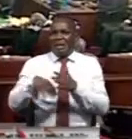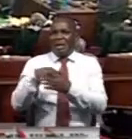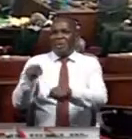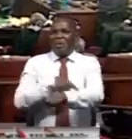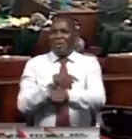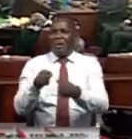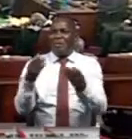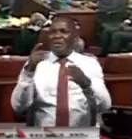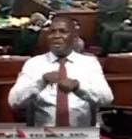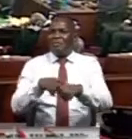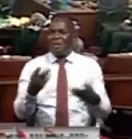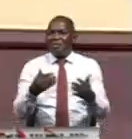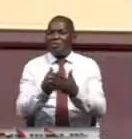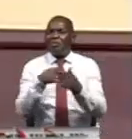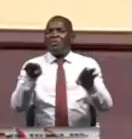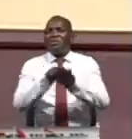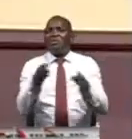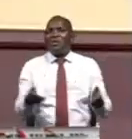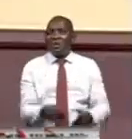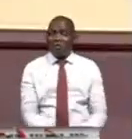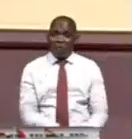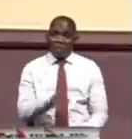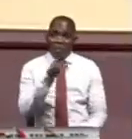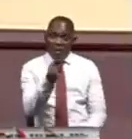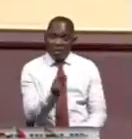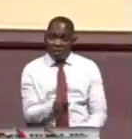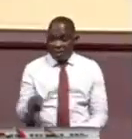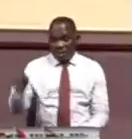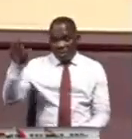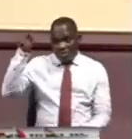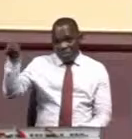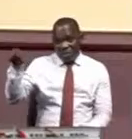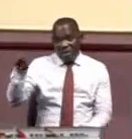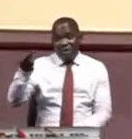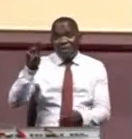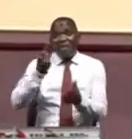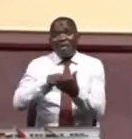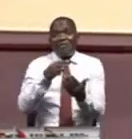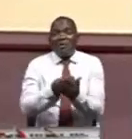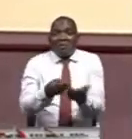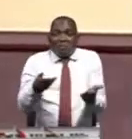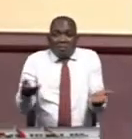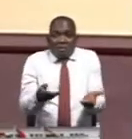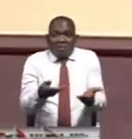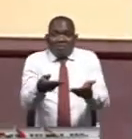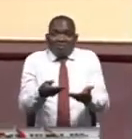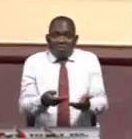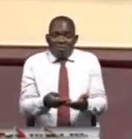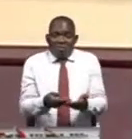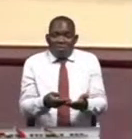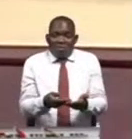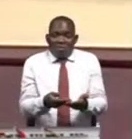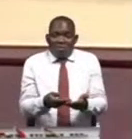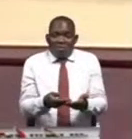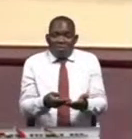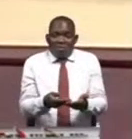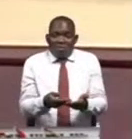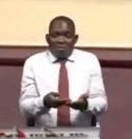My Lords, the record of his evidence is before the court. If I put it to